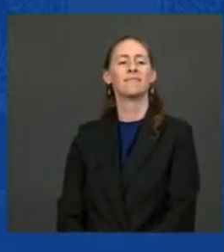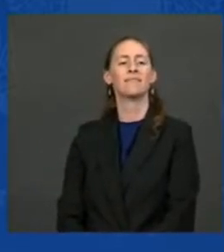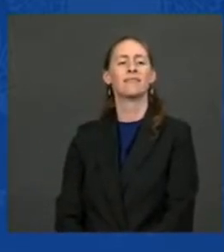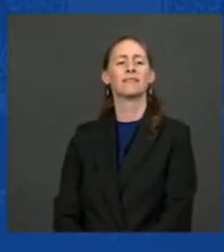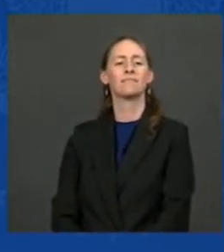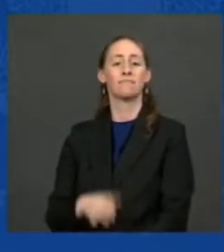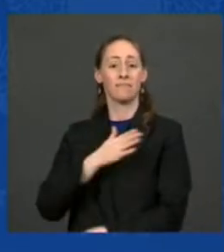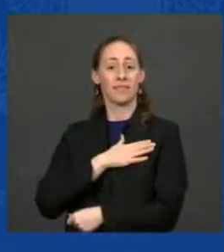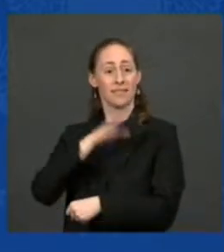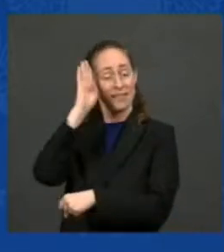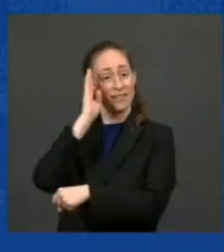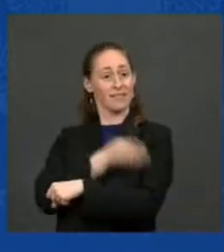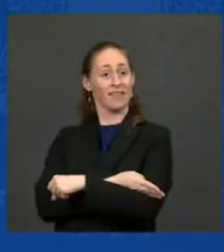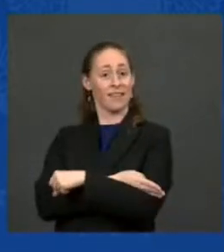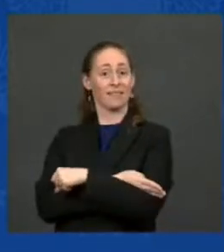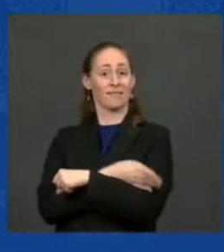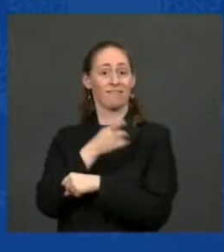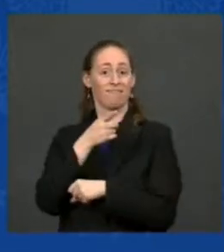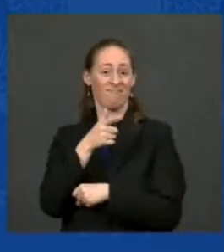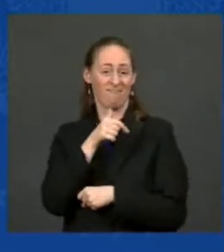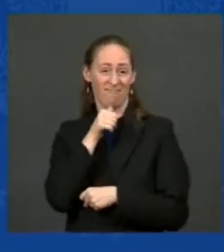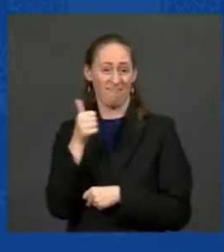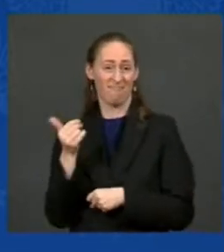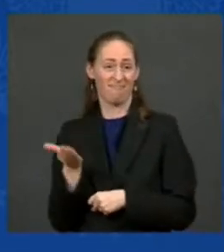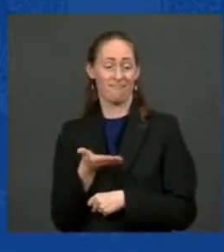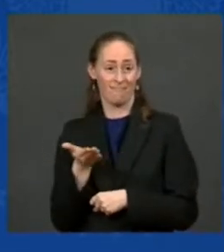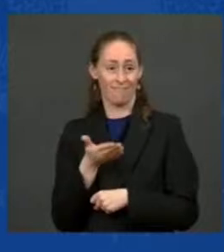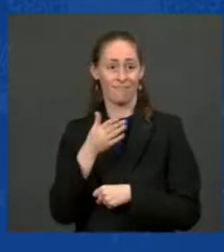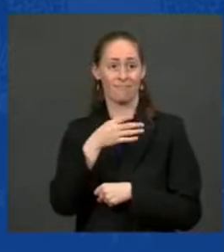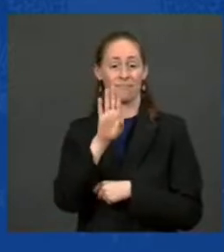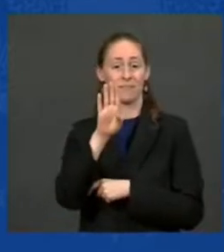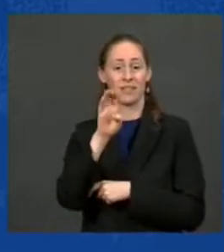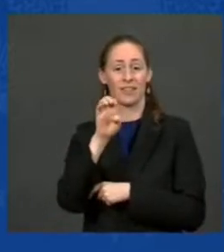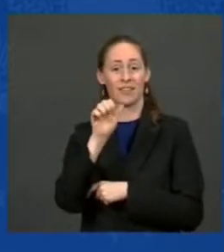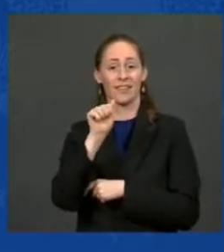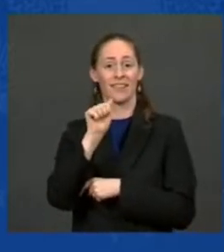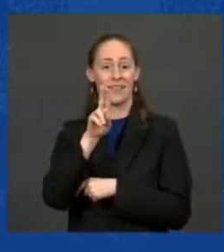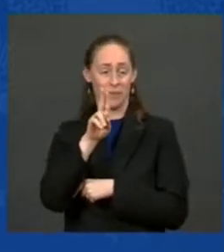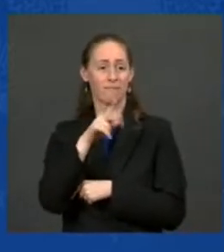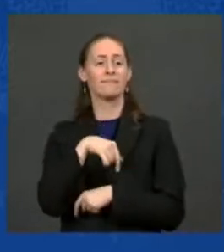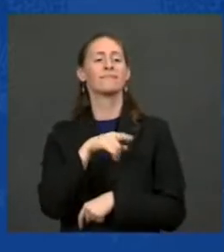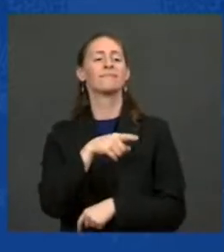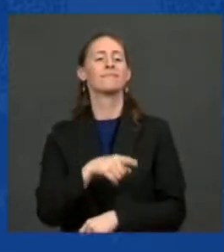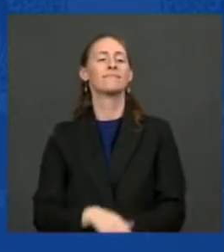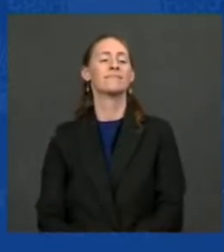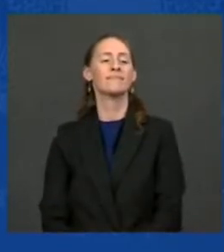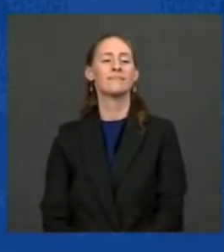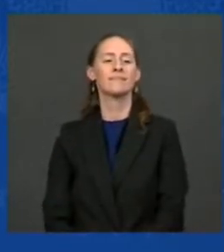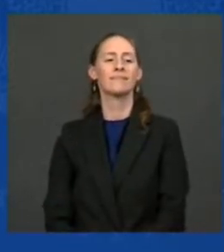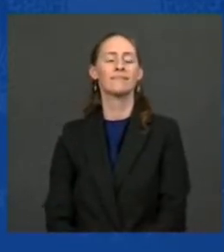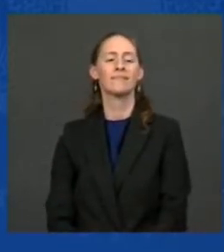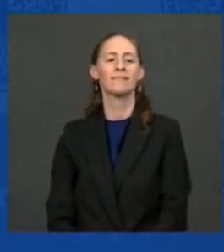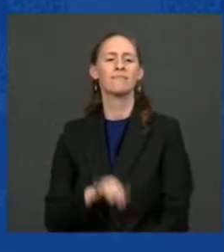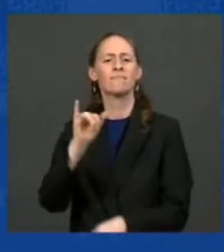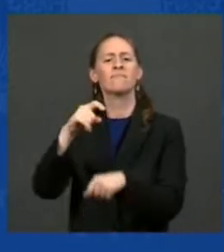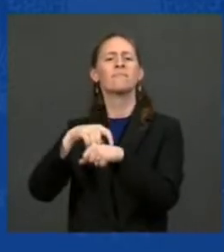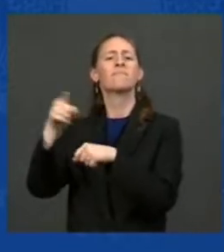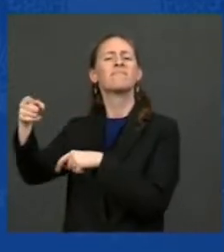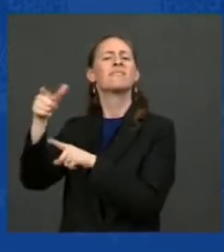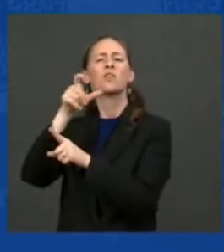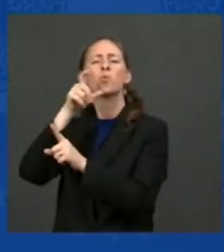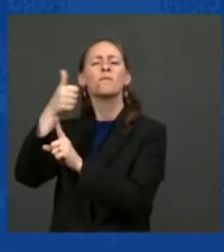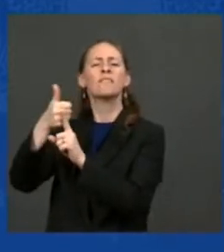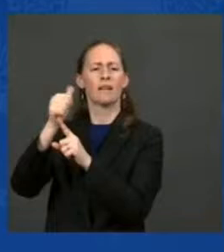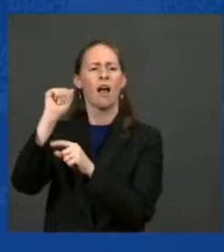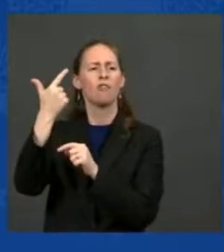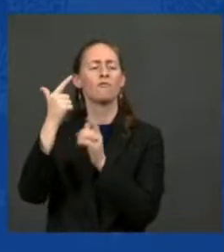talking to you, my son, Beau Biden, was the Attorney General of the state of Delaware. And one of the people he went to and sought advice from, for